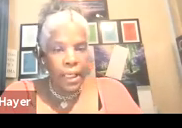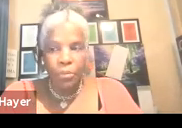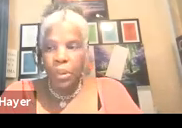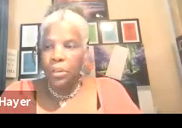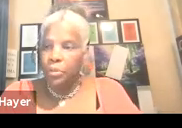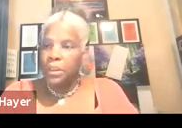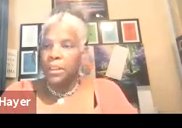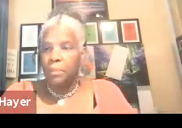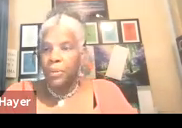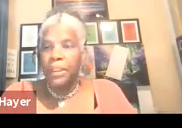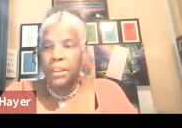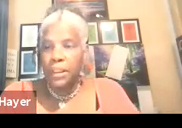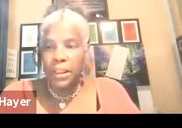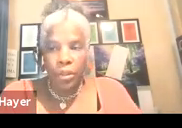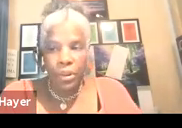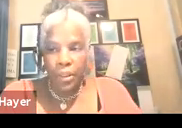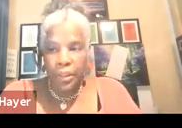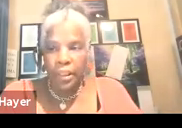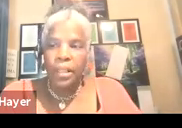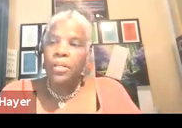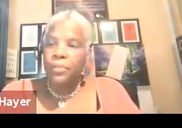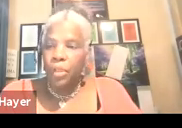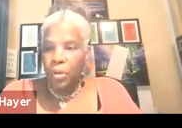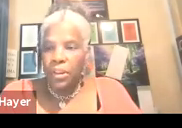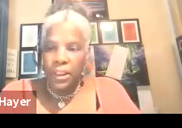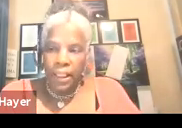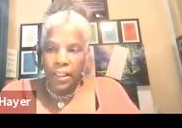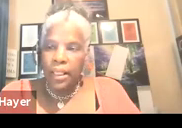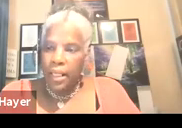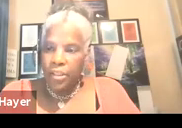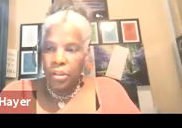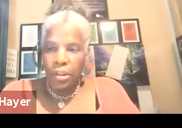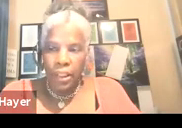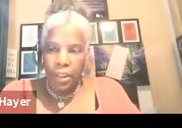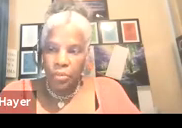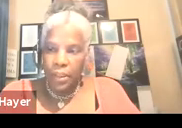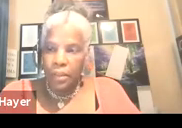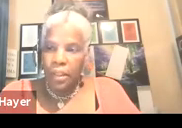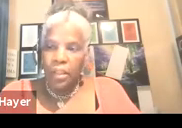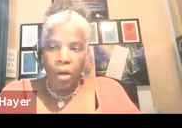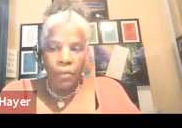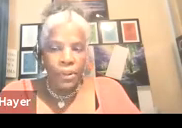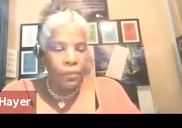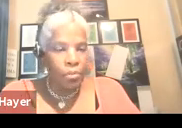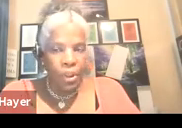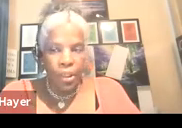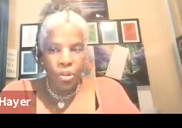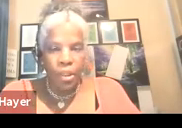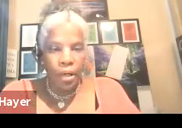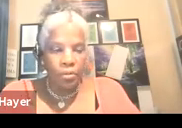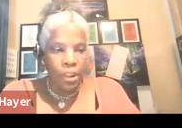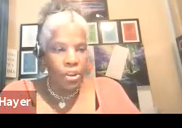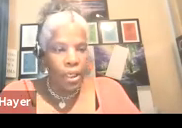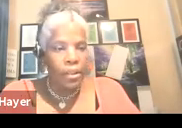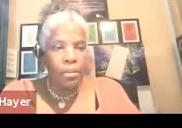Aaliyah Samuel, who is the Deputy Assistant Secretary for Local, State, and National Engagement, the Office of Communication